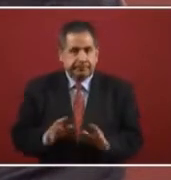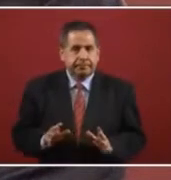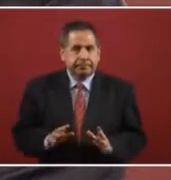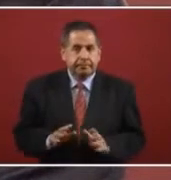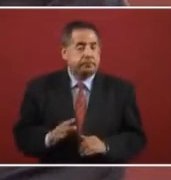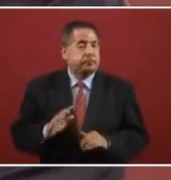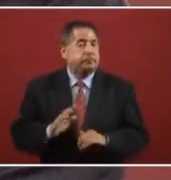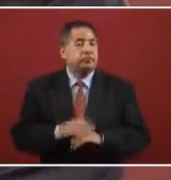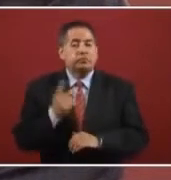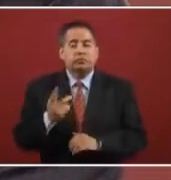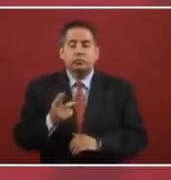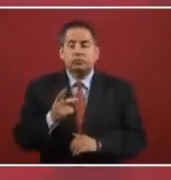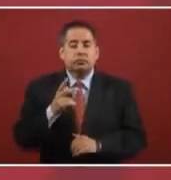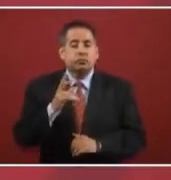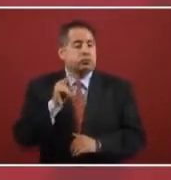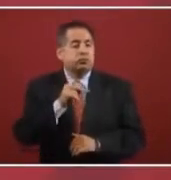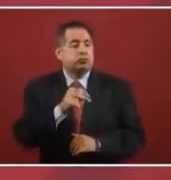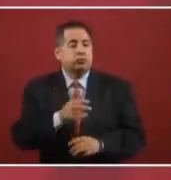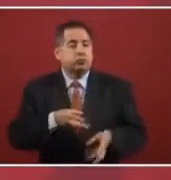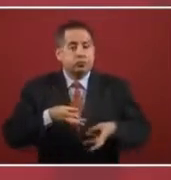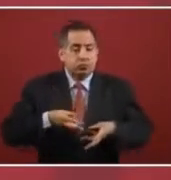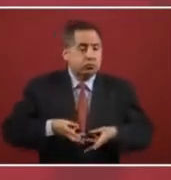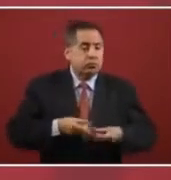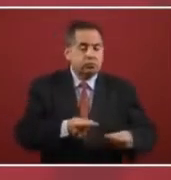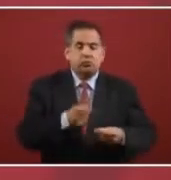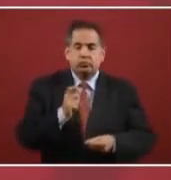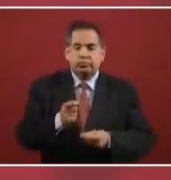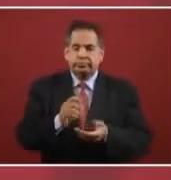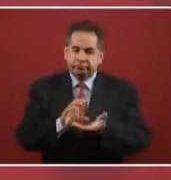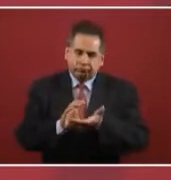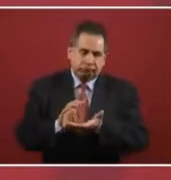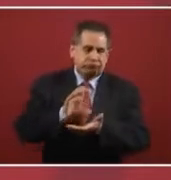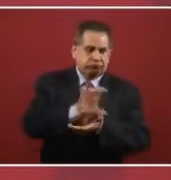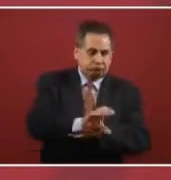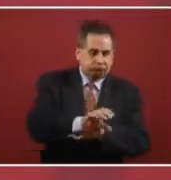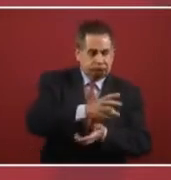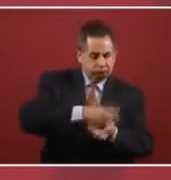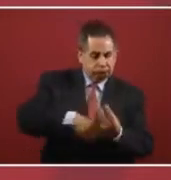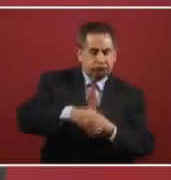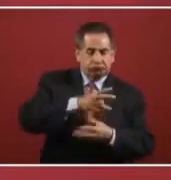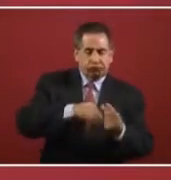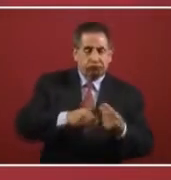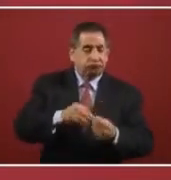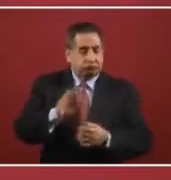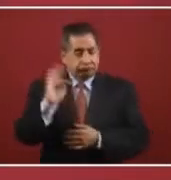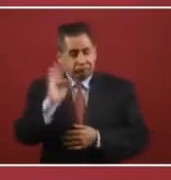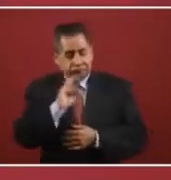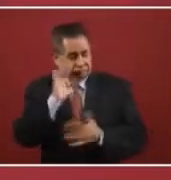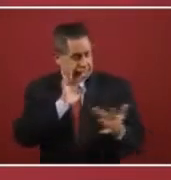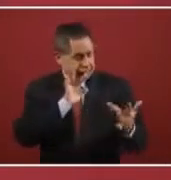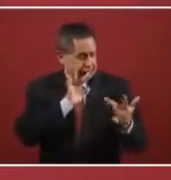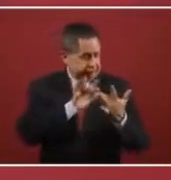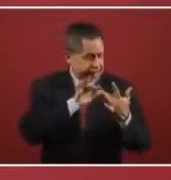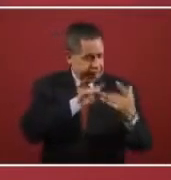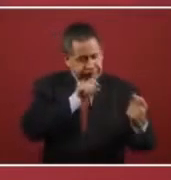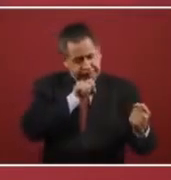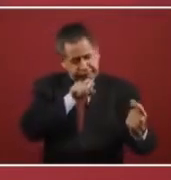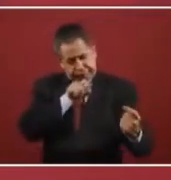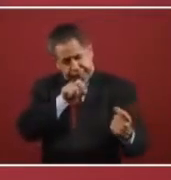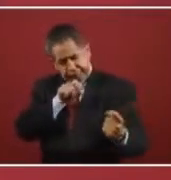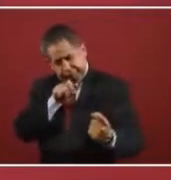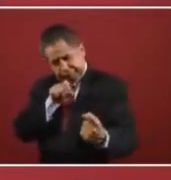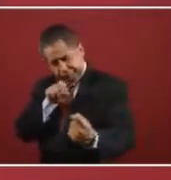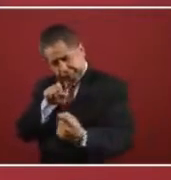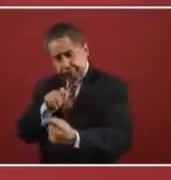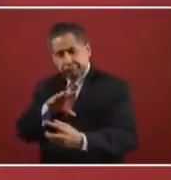maintenance. Because it should not be an expense, it's an investment. If we are able